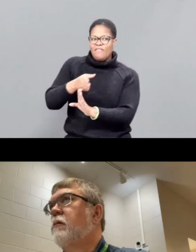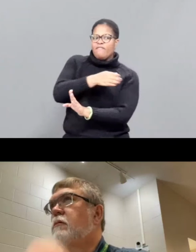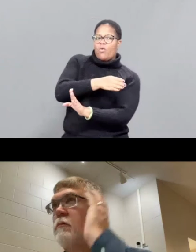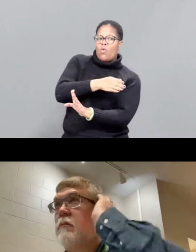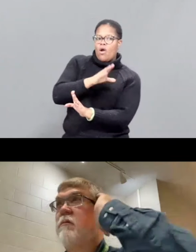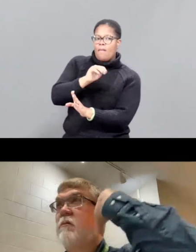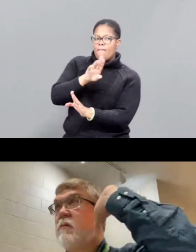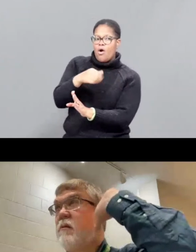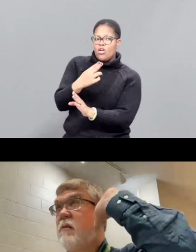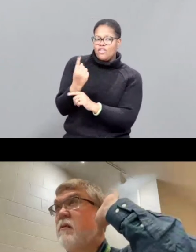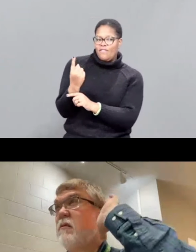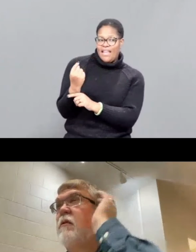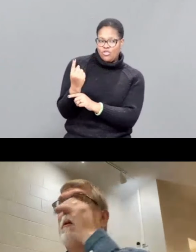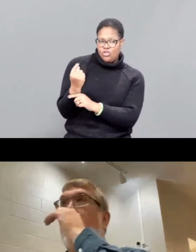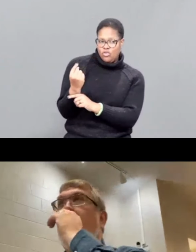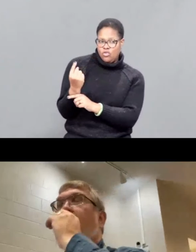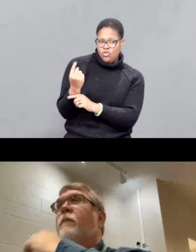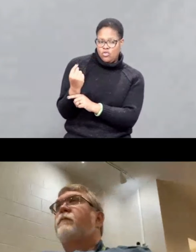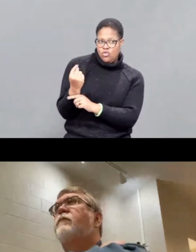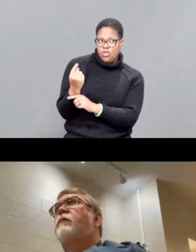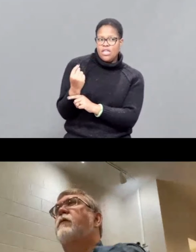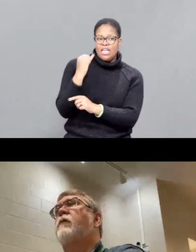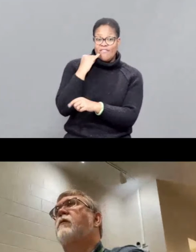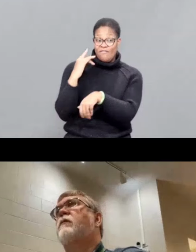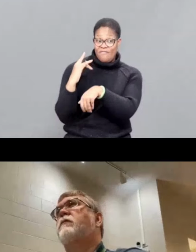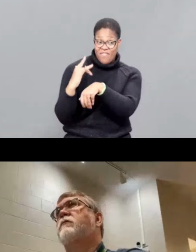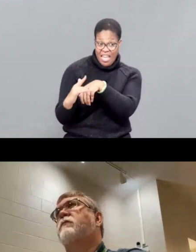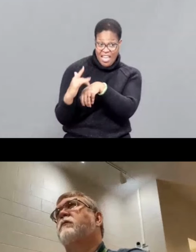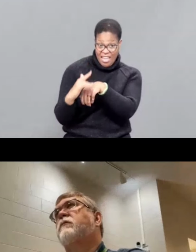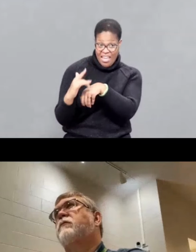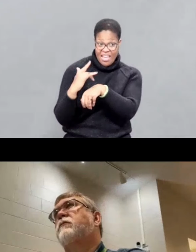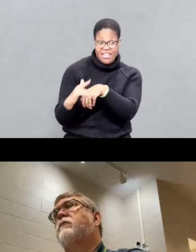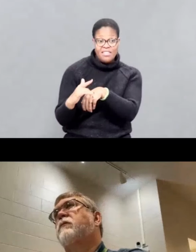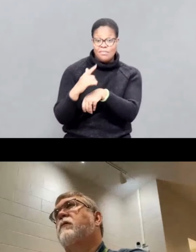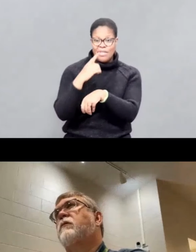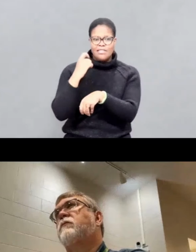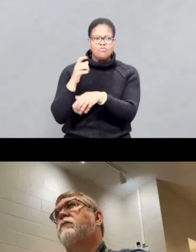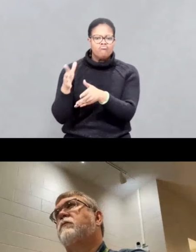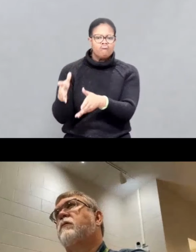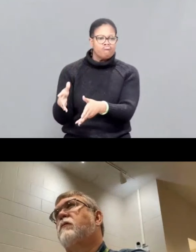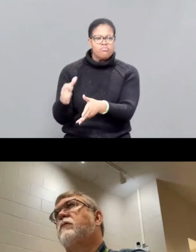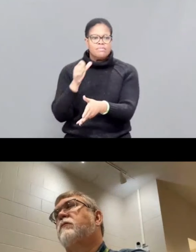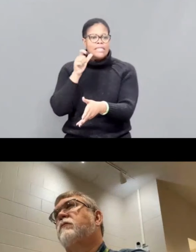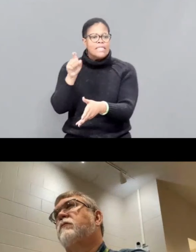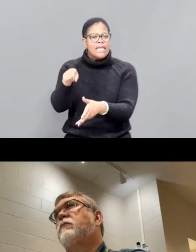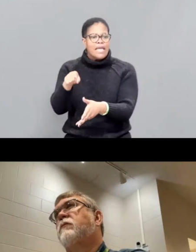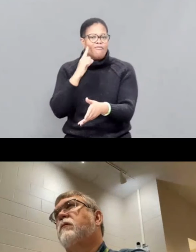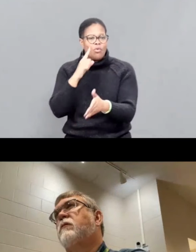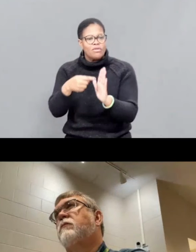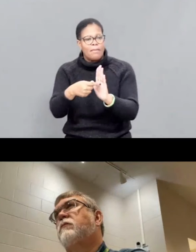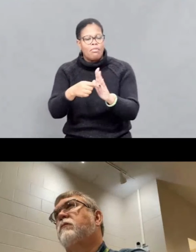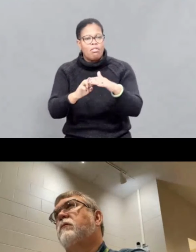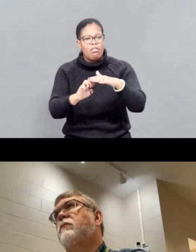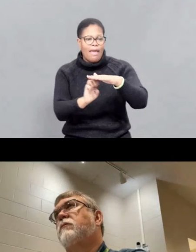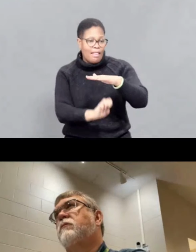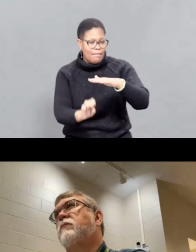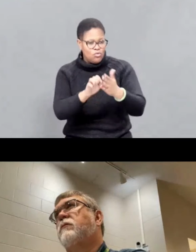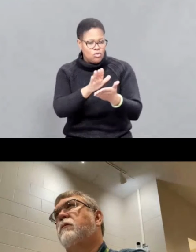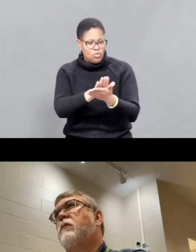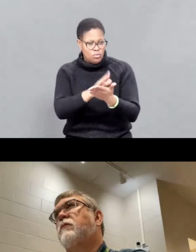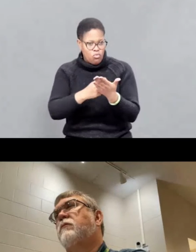last year, if it was vacant because we didn't need it. Like for instance, our elementary